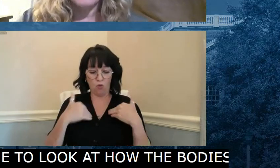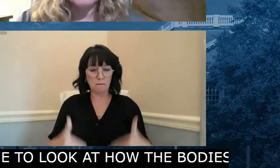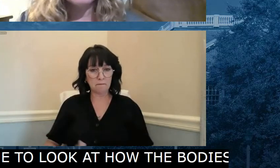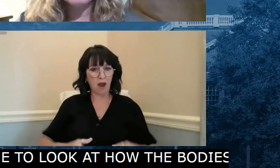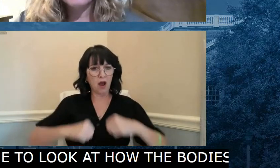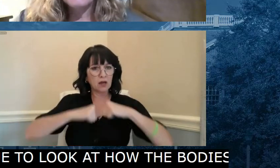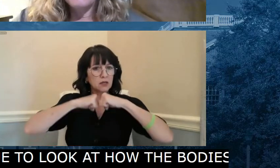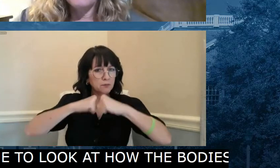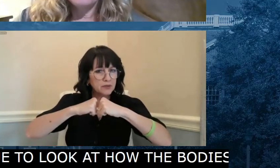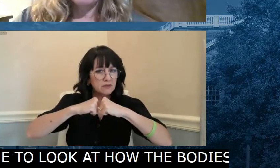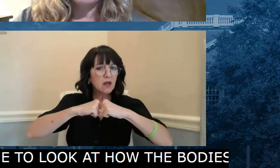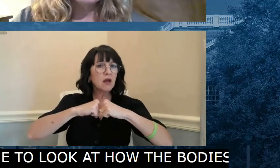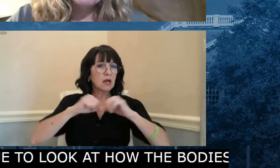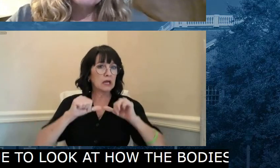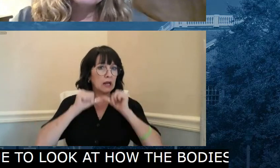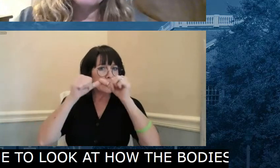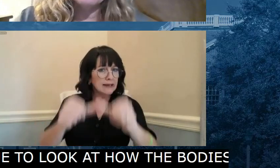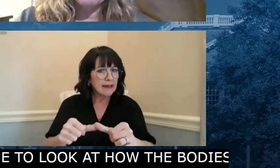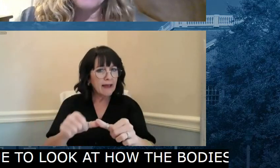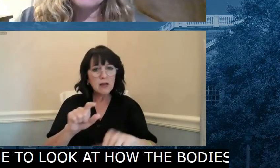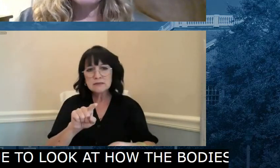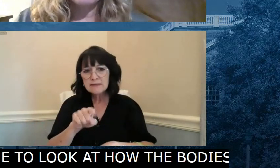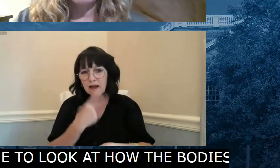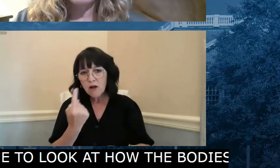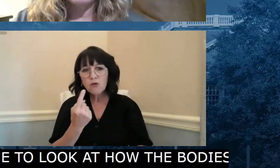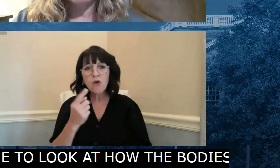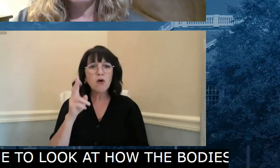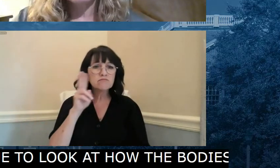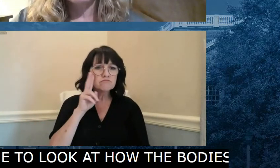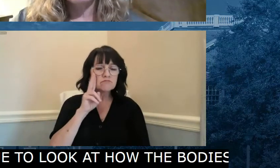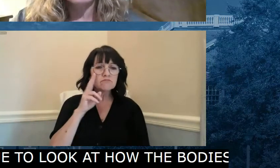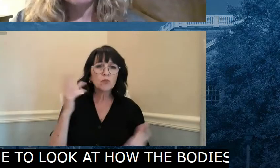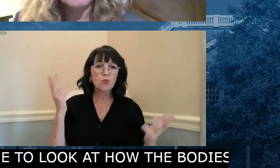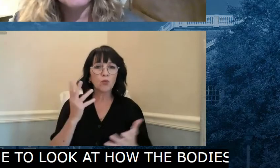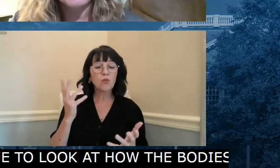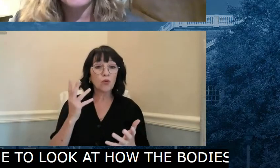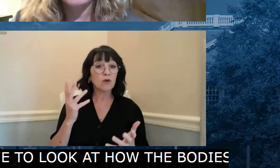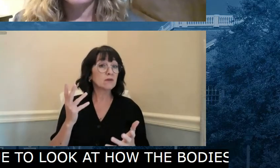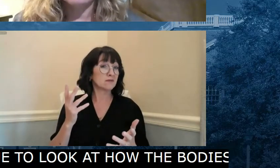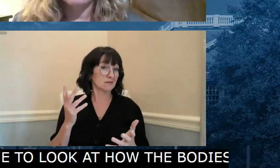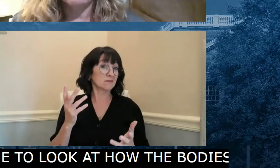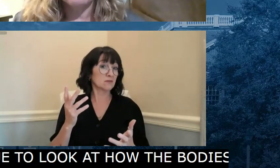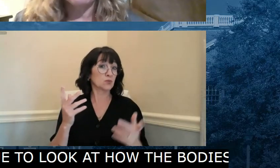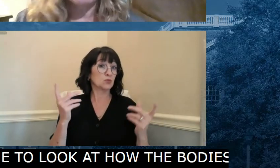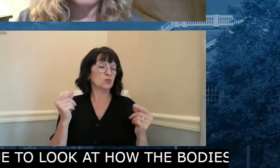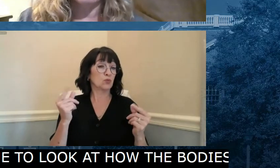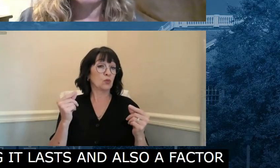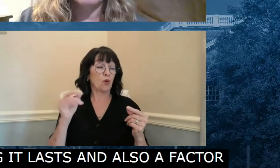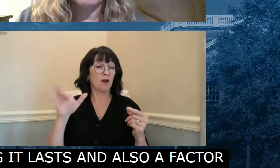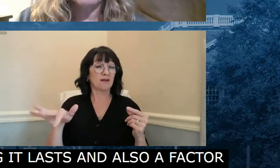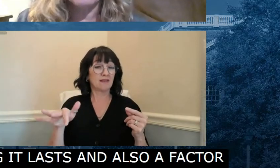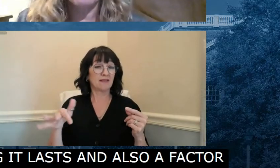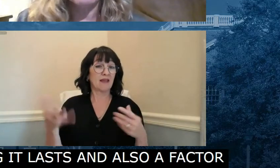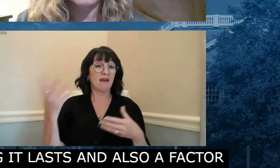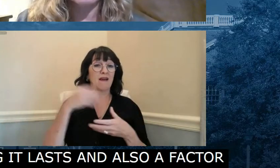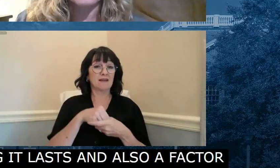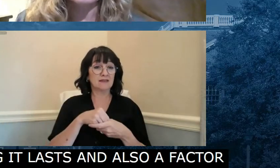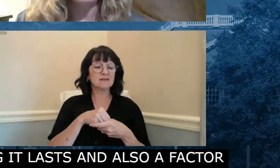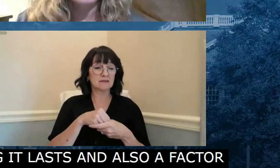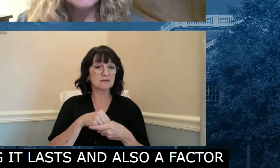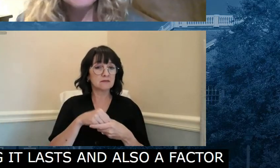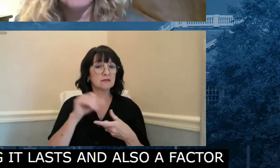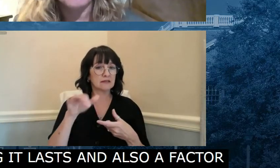it lasts. Also, a factor here is the variants. And, if we begin to see certainly a variant